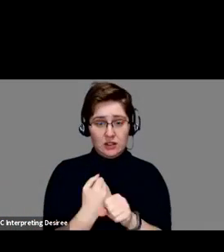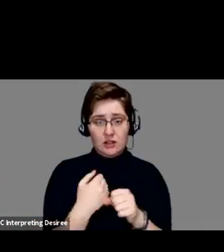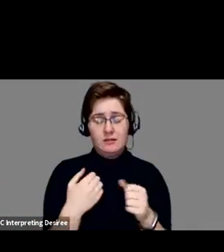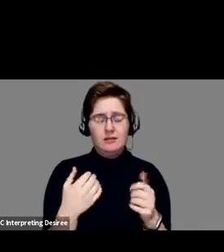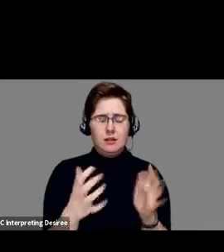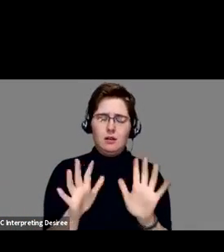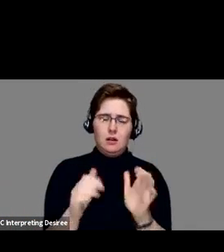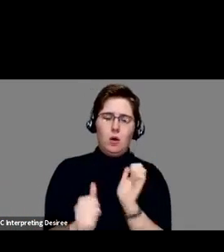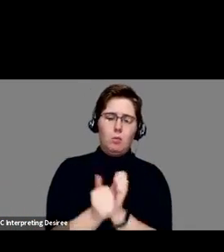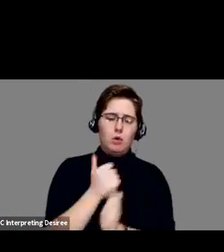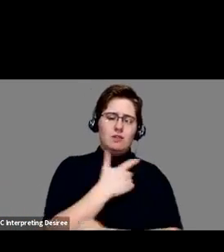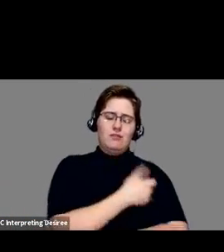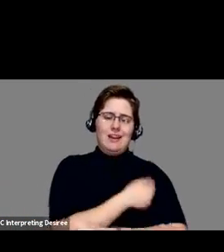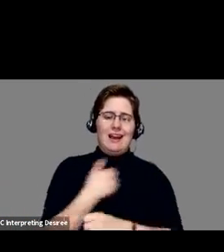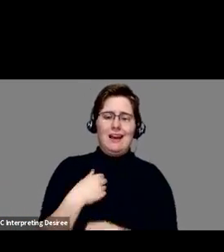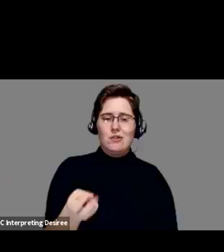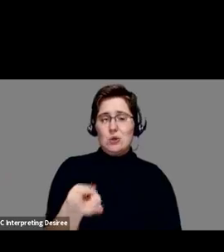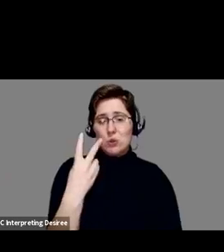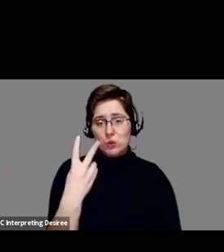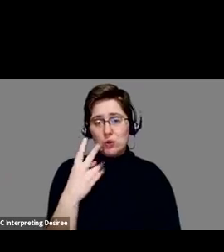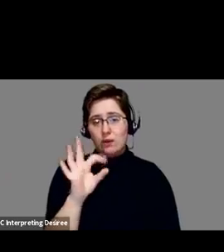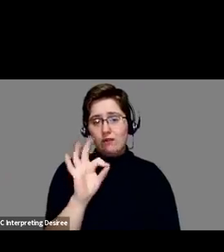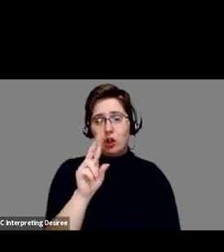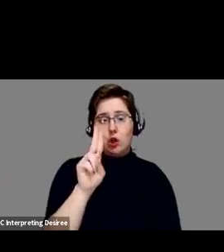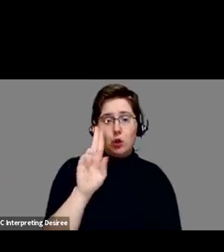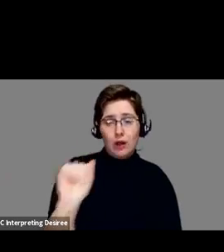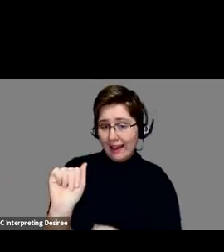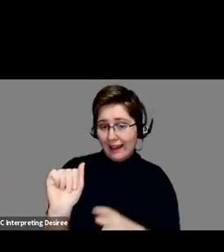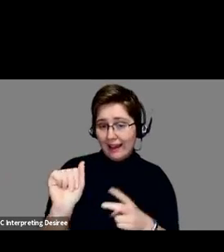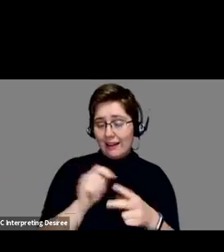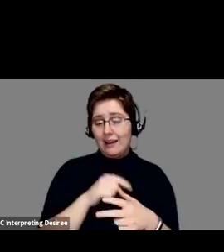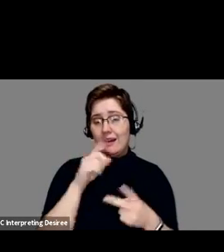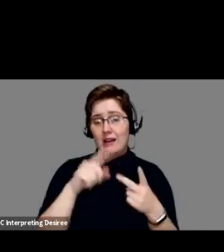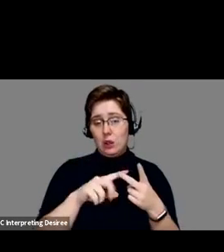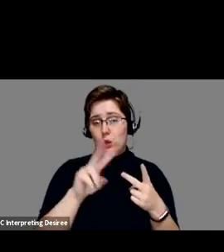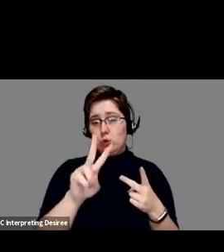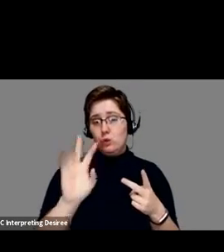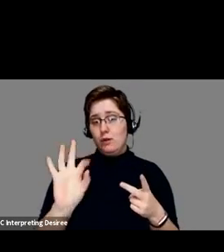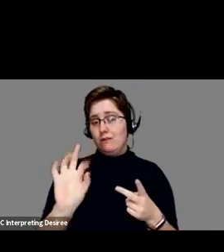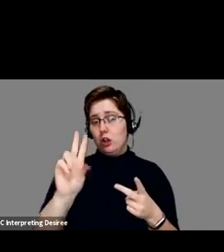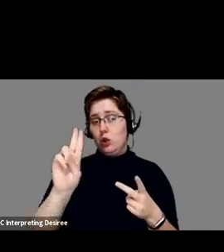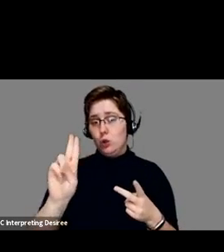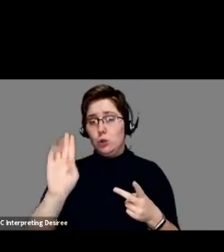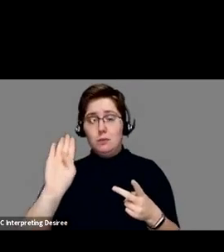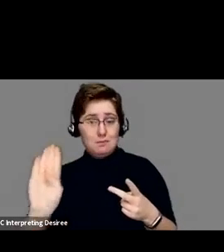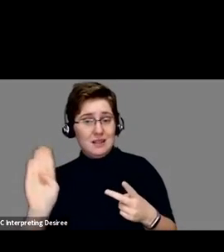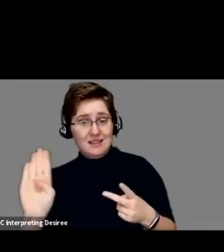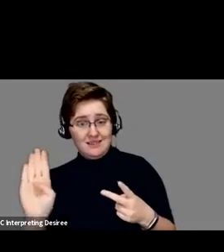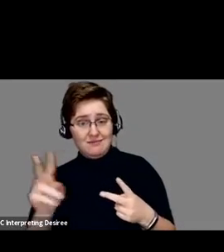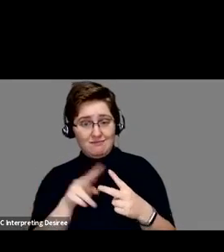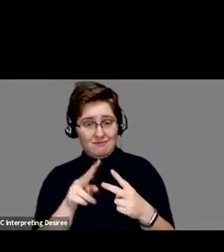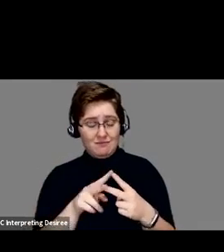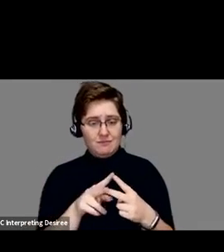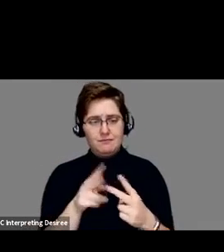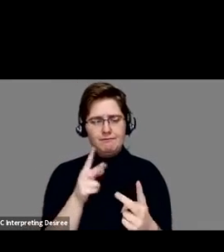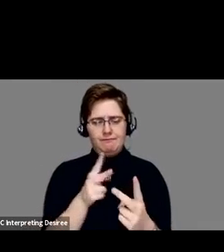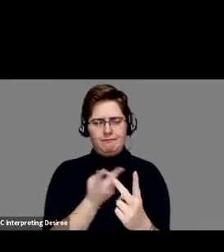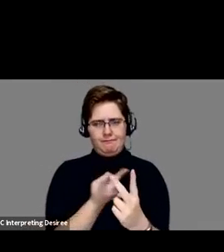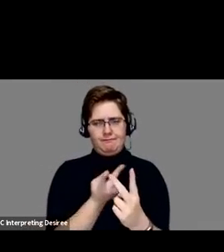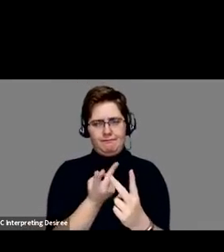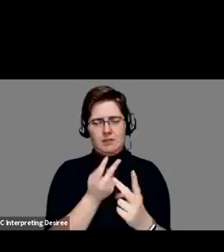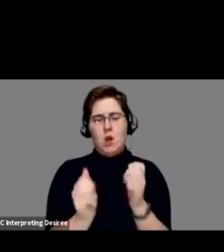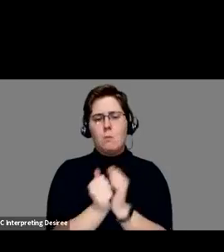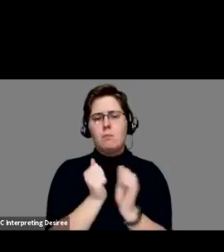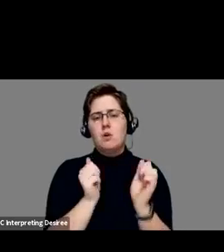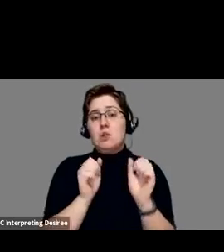and most vaccines contain 2 flu A viruses and 2 flu B viruses. And those are the viruses that are